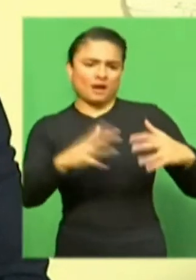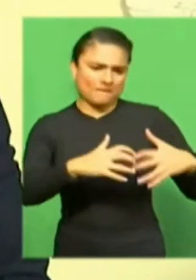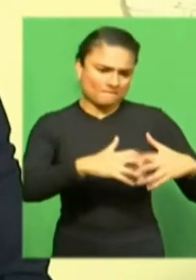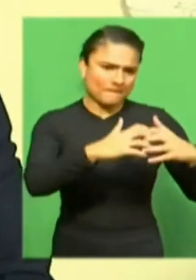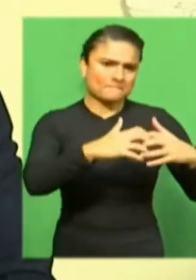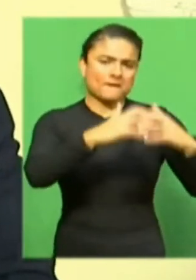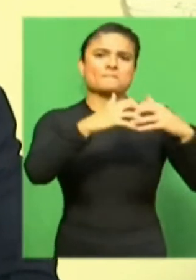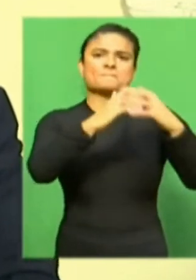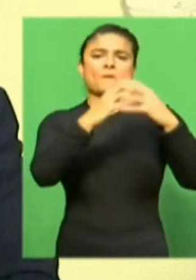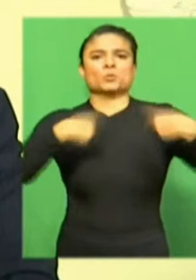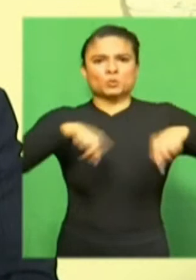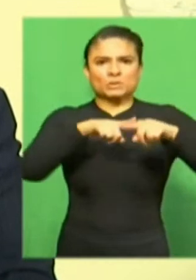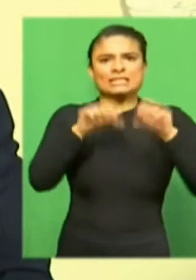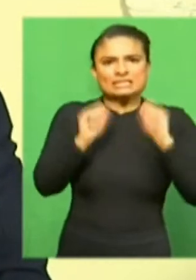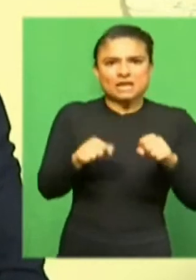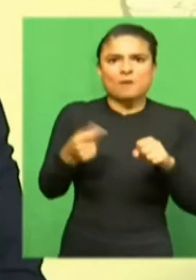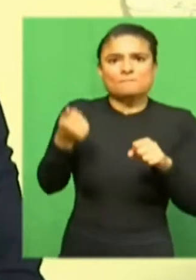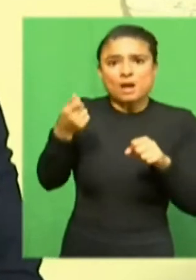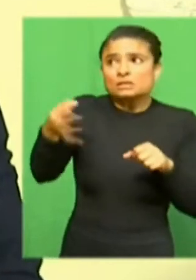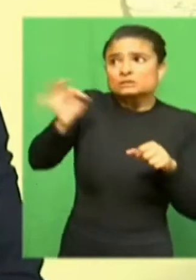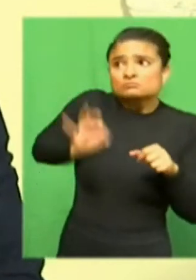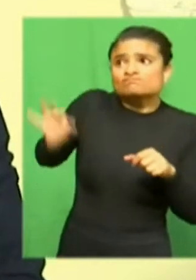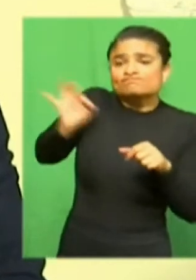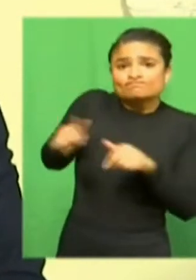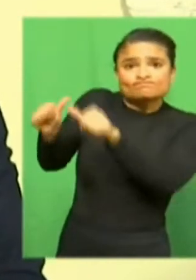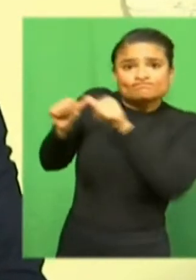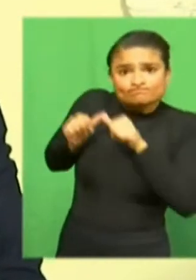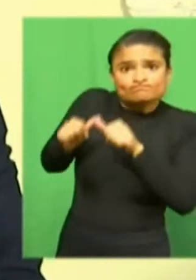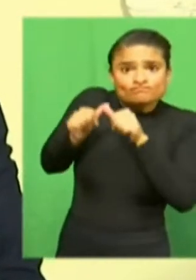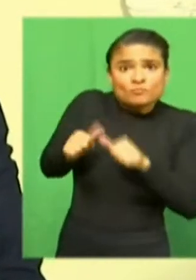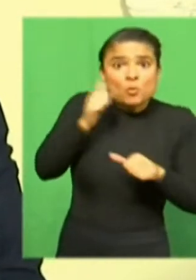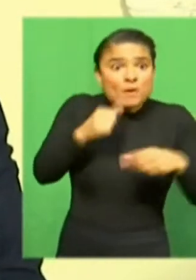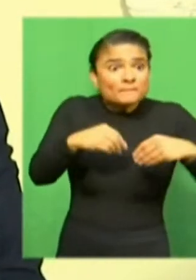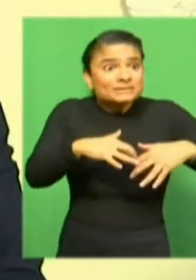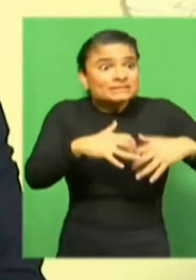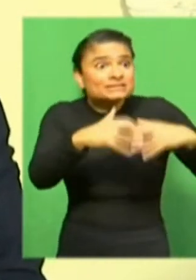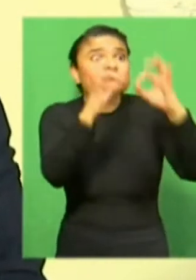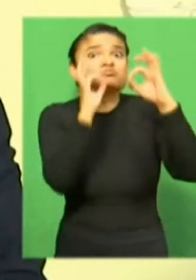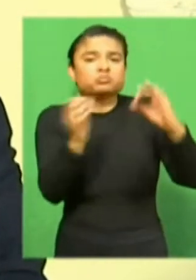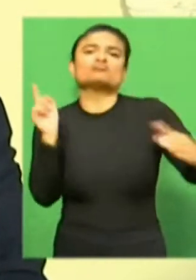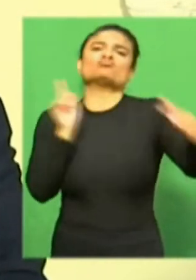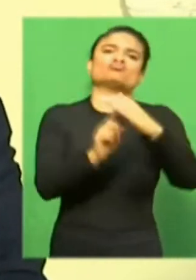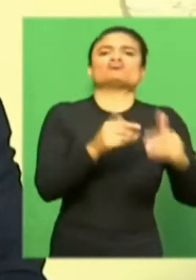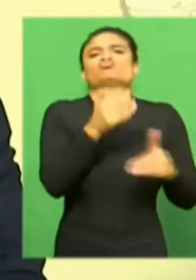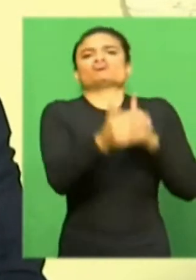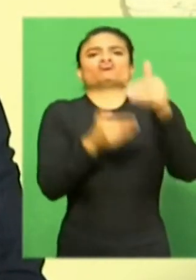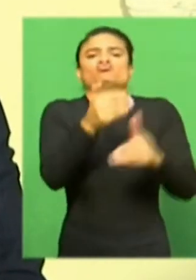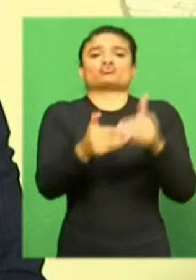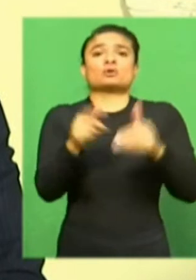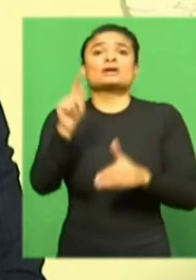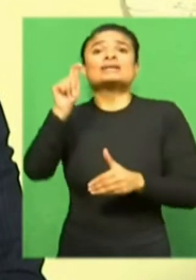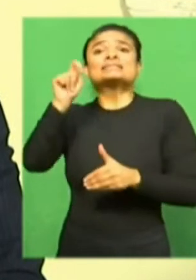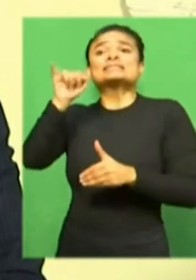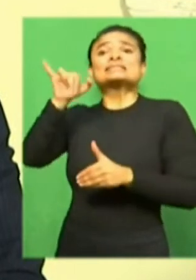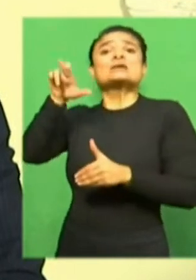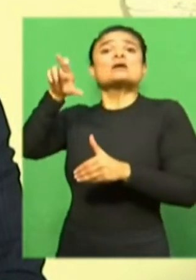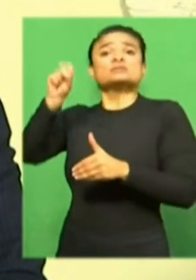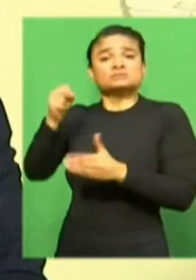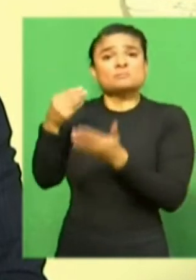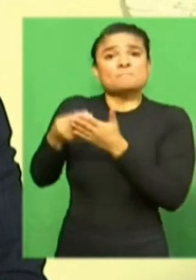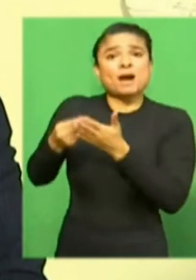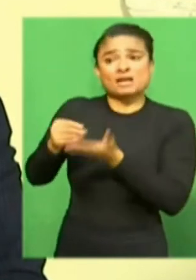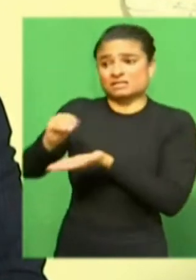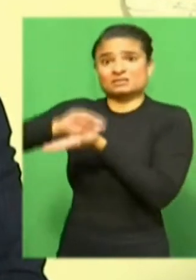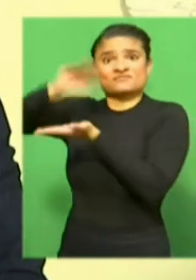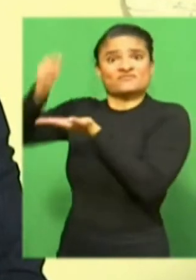While the TERS scheme has provided crucial support for many sectors that have been unable to operate, there is a